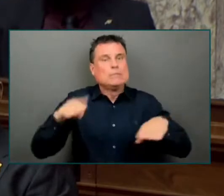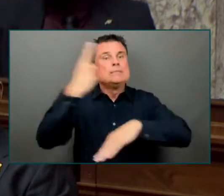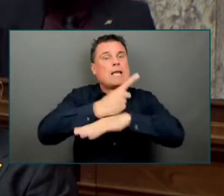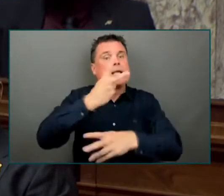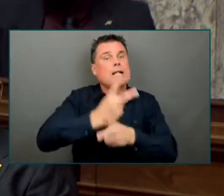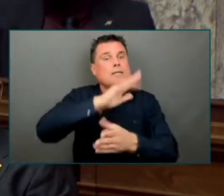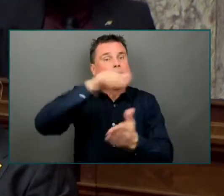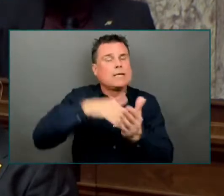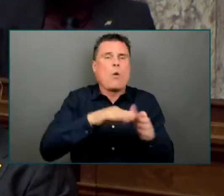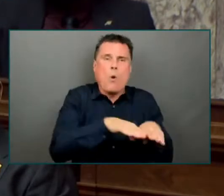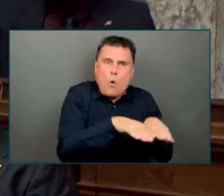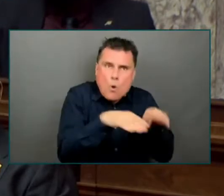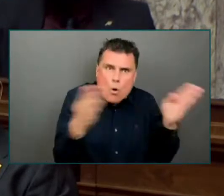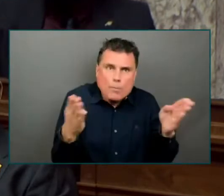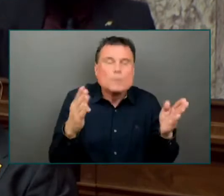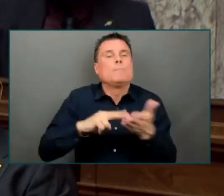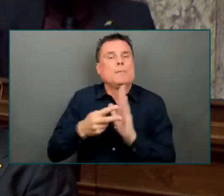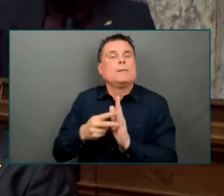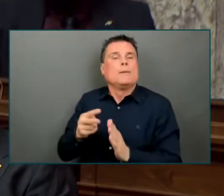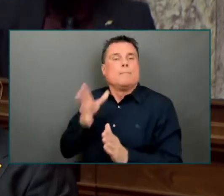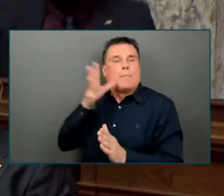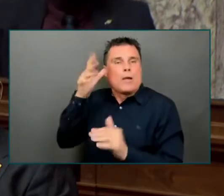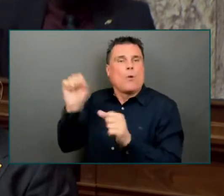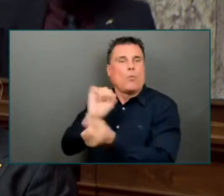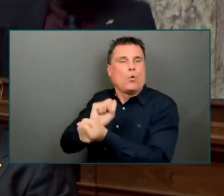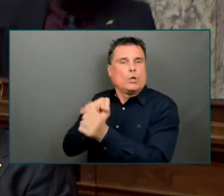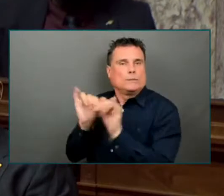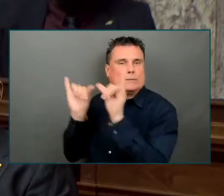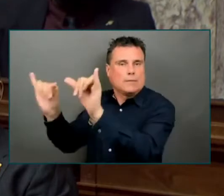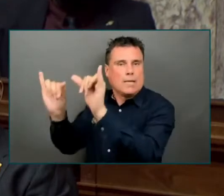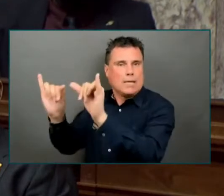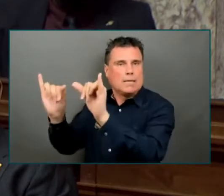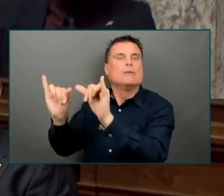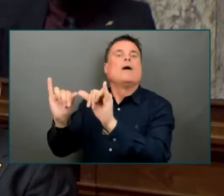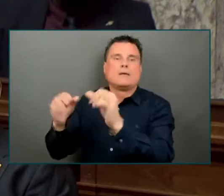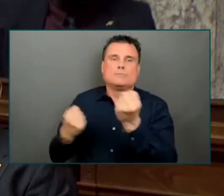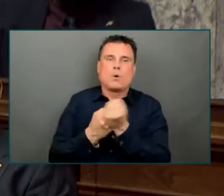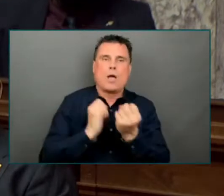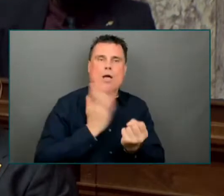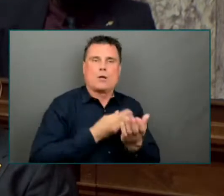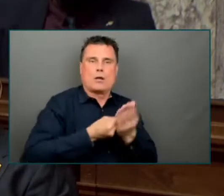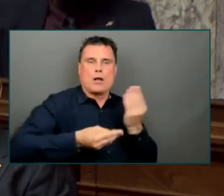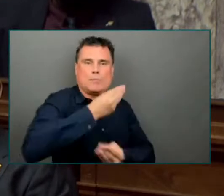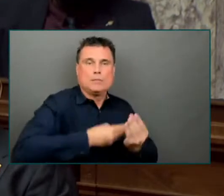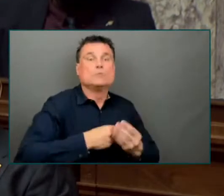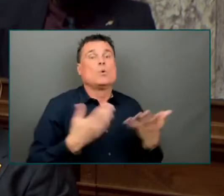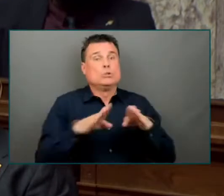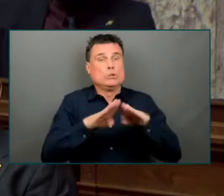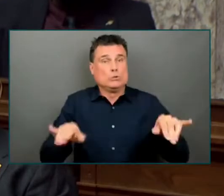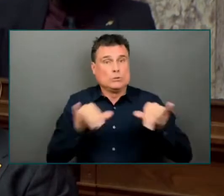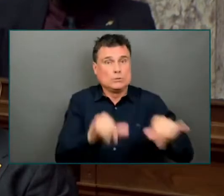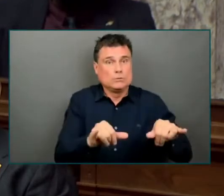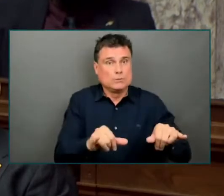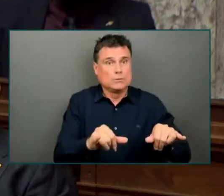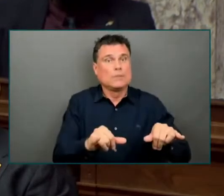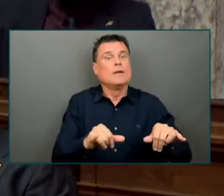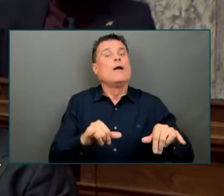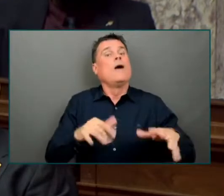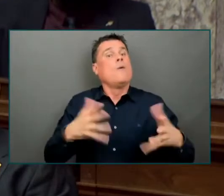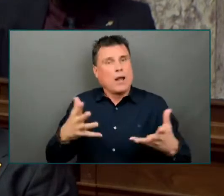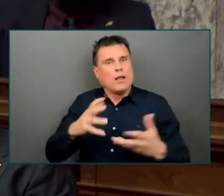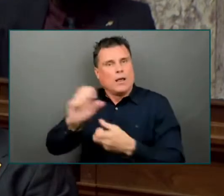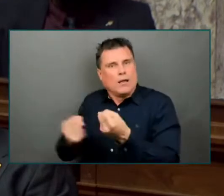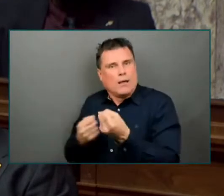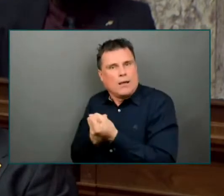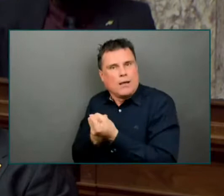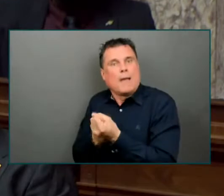BC kids, but you are the workforce behind the workforce. And we are proud to recognize your role and